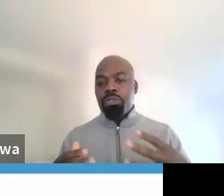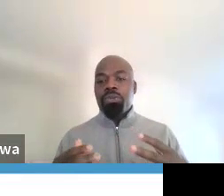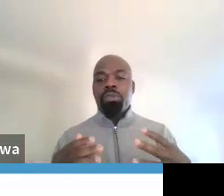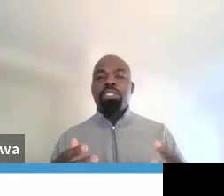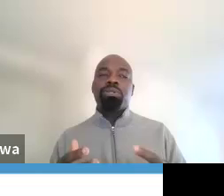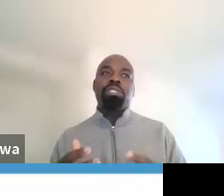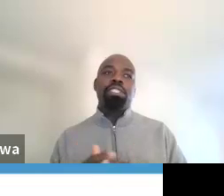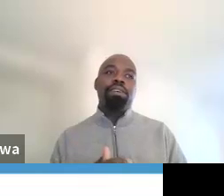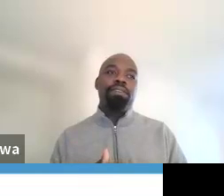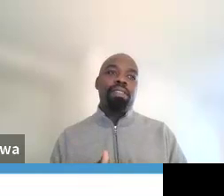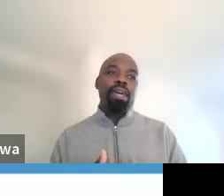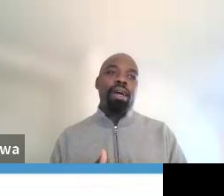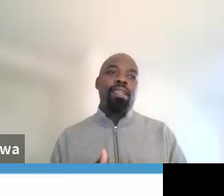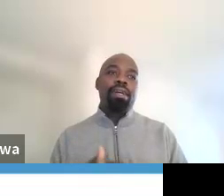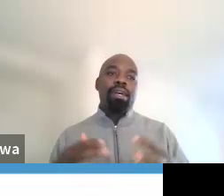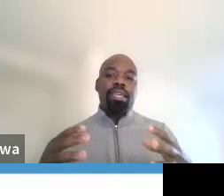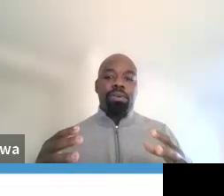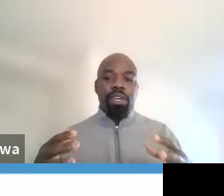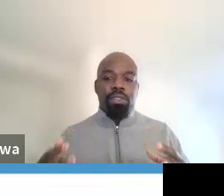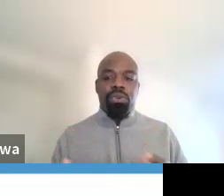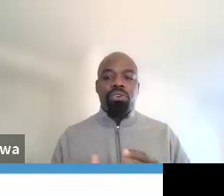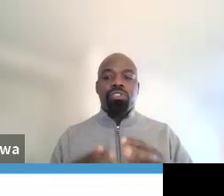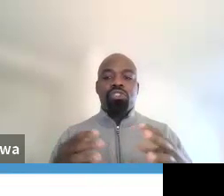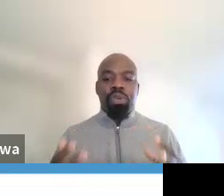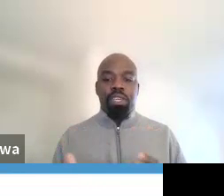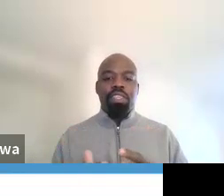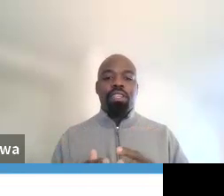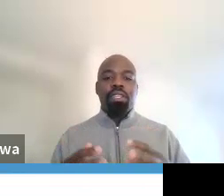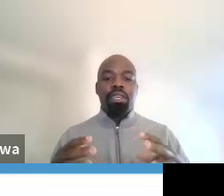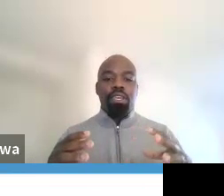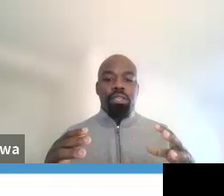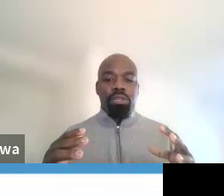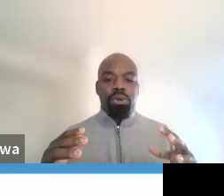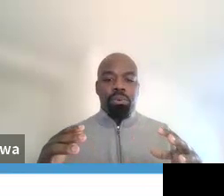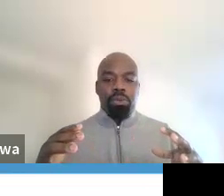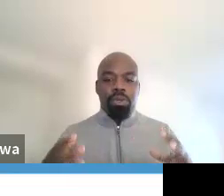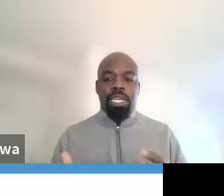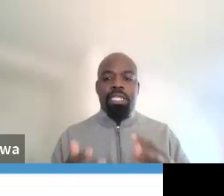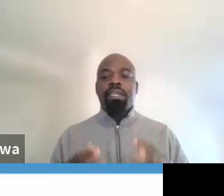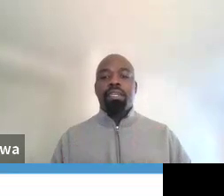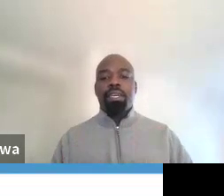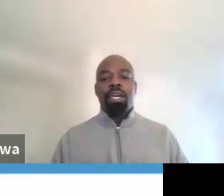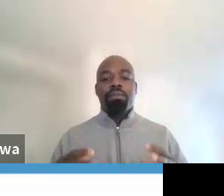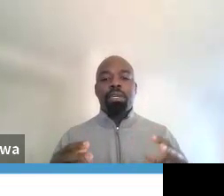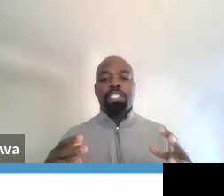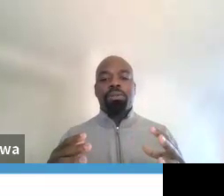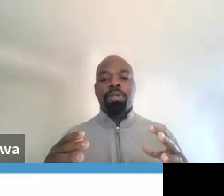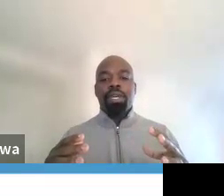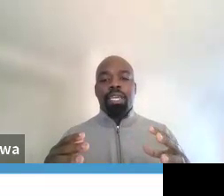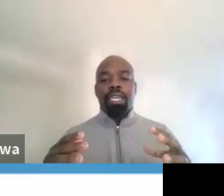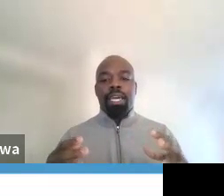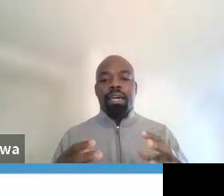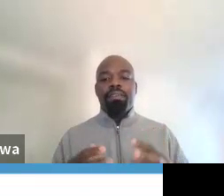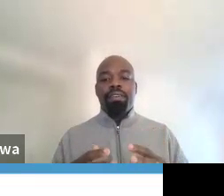the resources that you can use to strengthen your letter to make